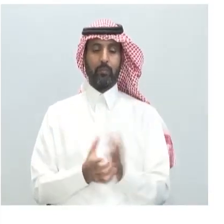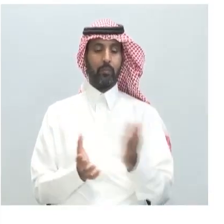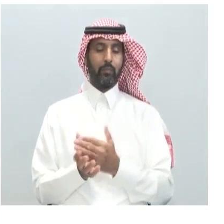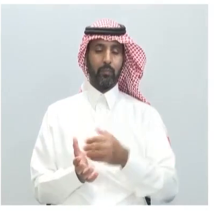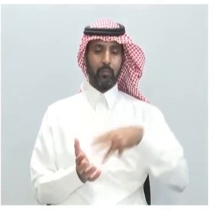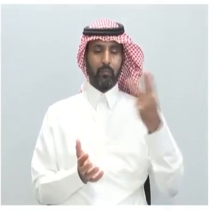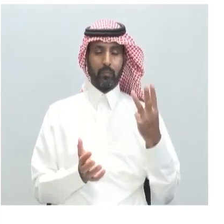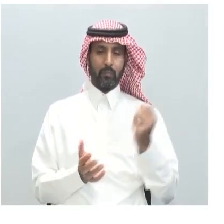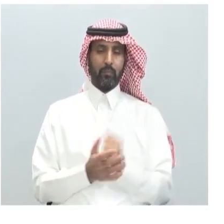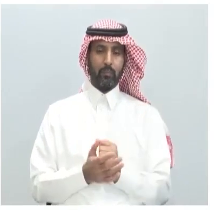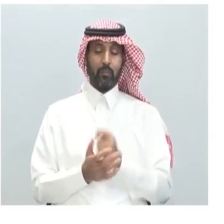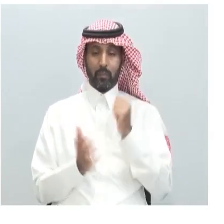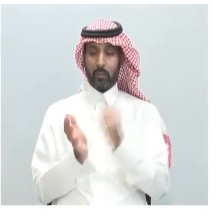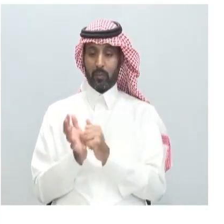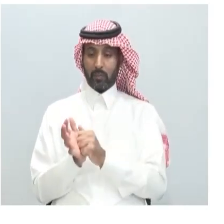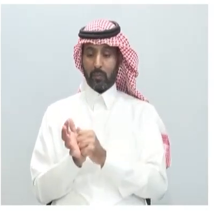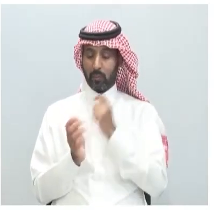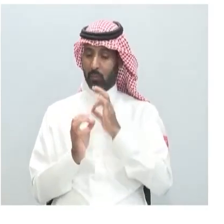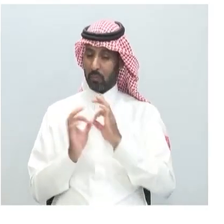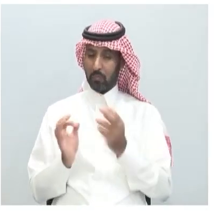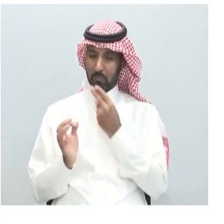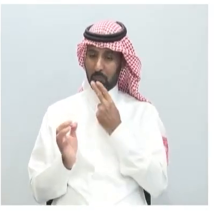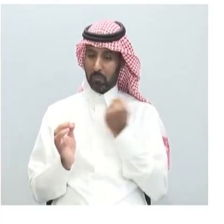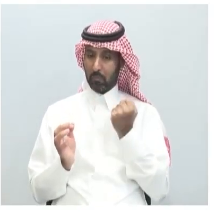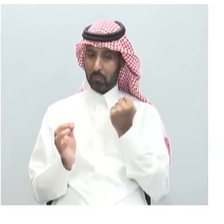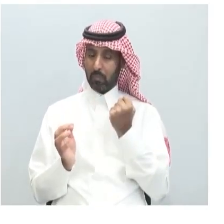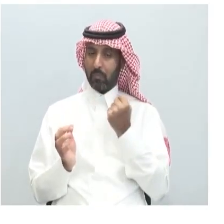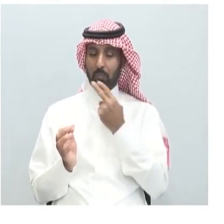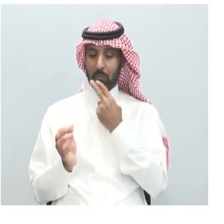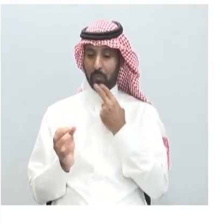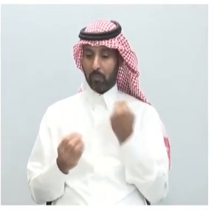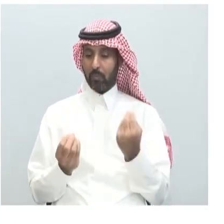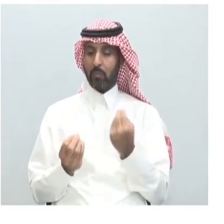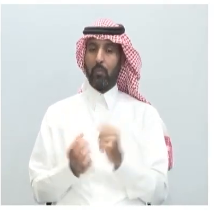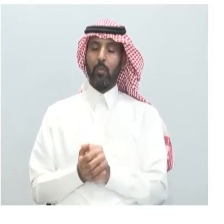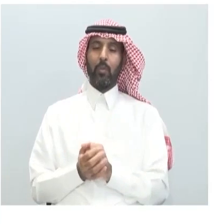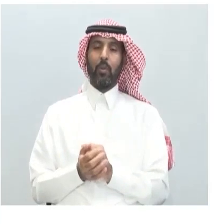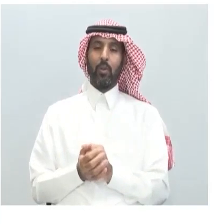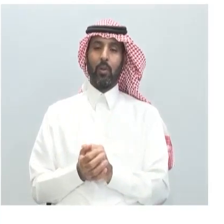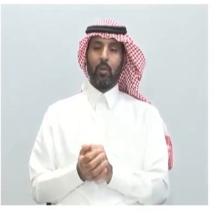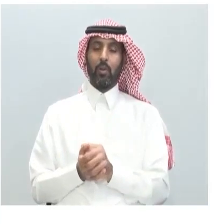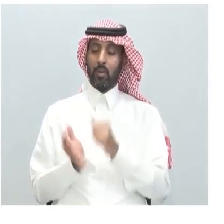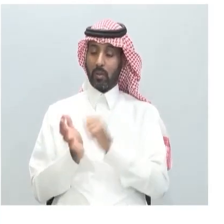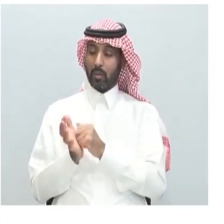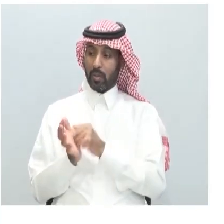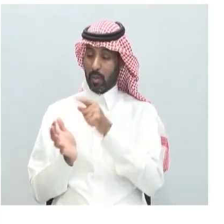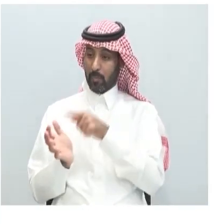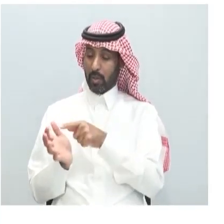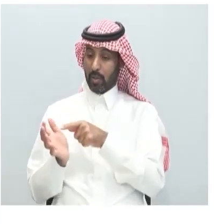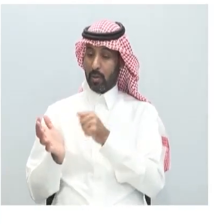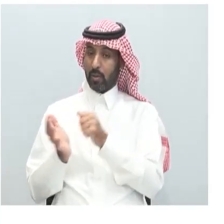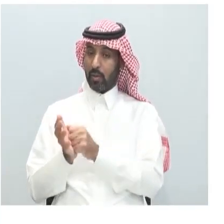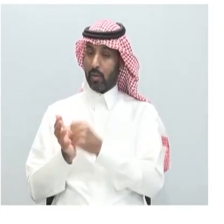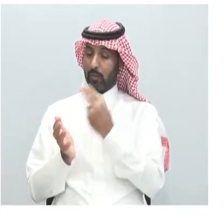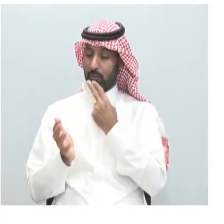Number three, the house is clean, and the word enough. The house is clean